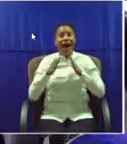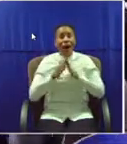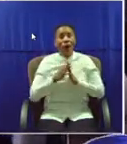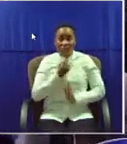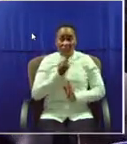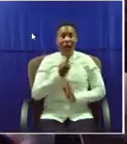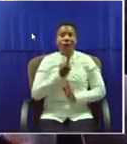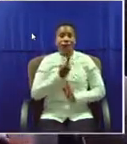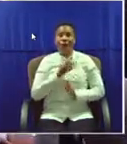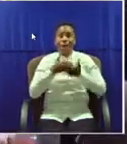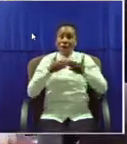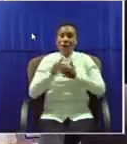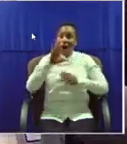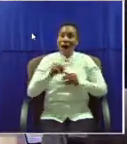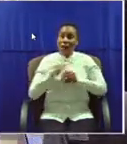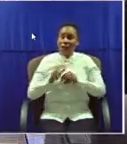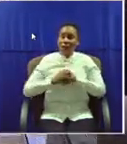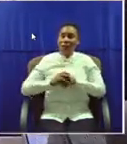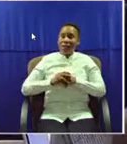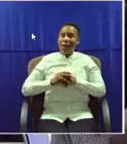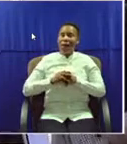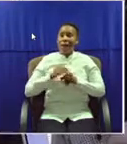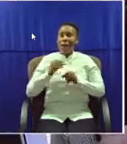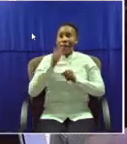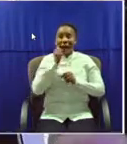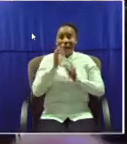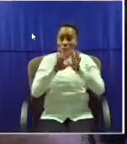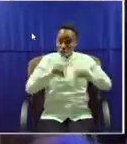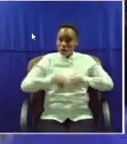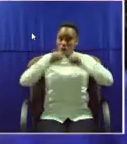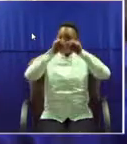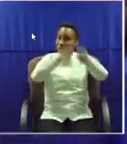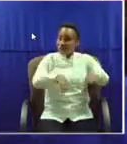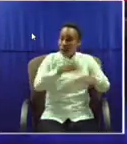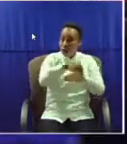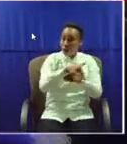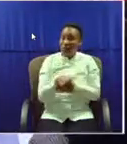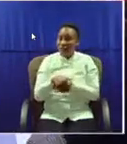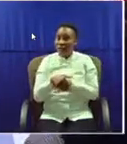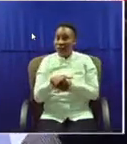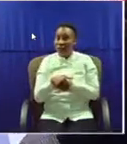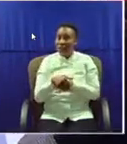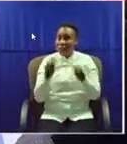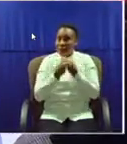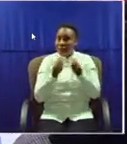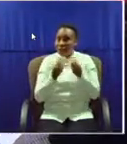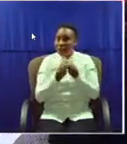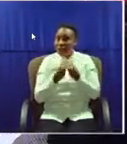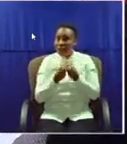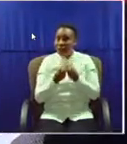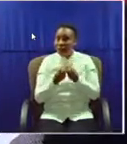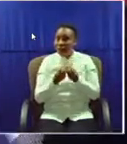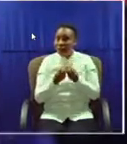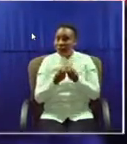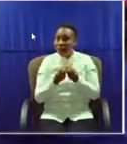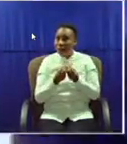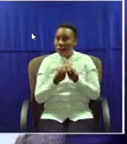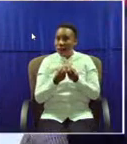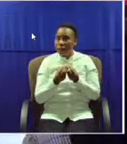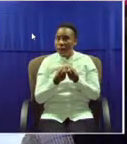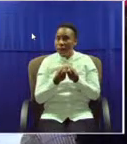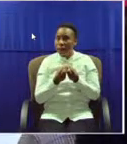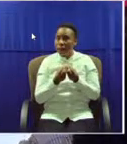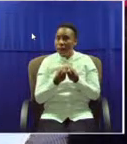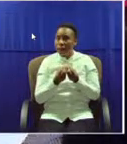speaker. A woman doing it to other women. On a point of order, speaker. You must be ashamed of yourself. On a point of order,